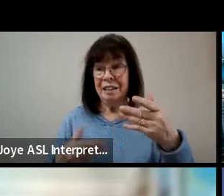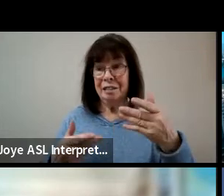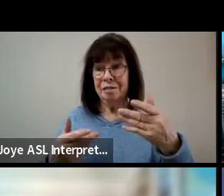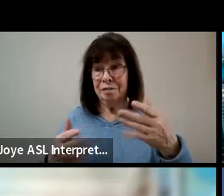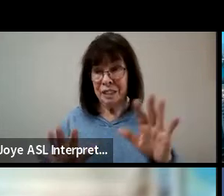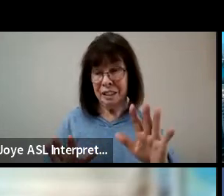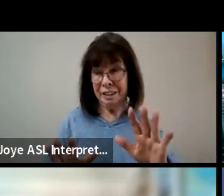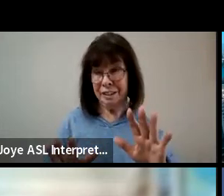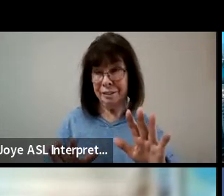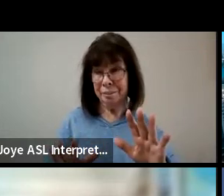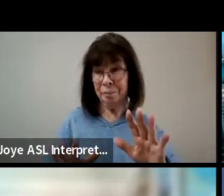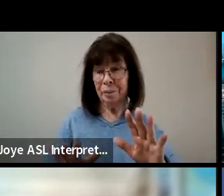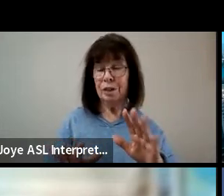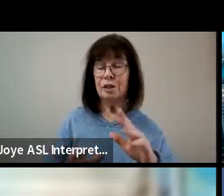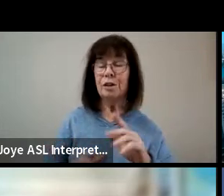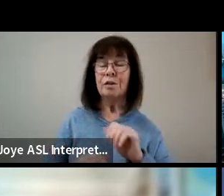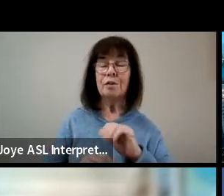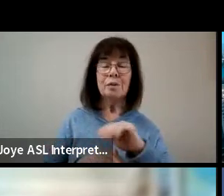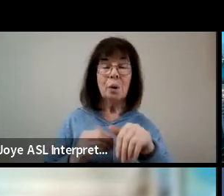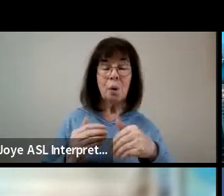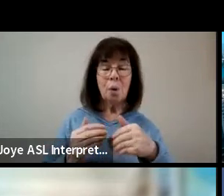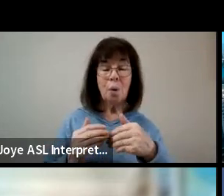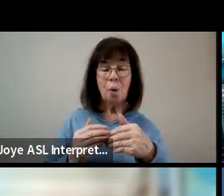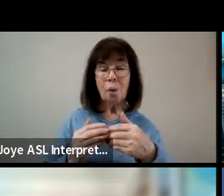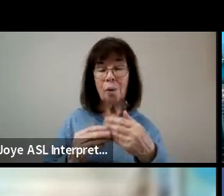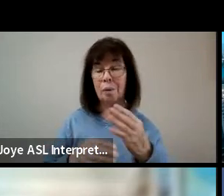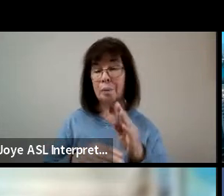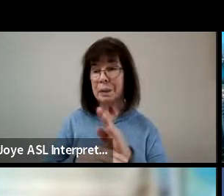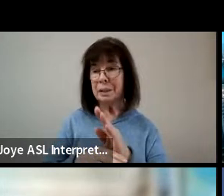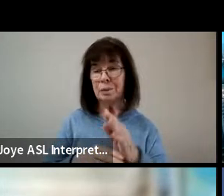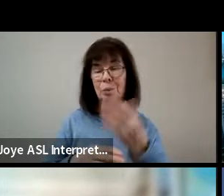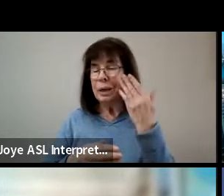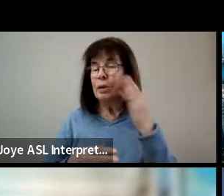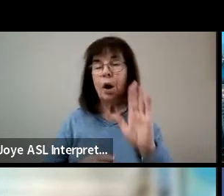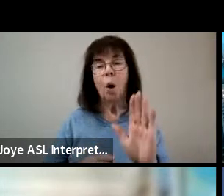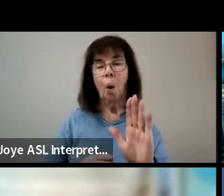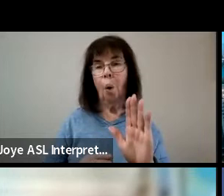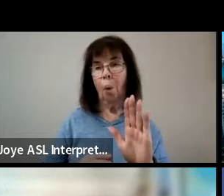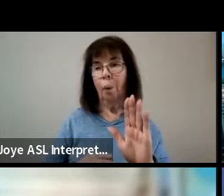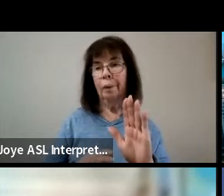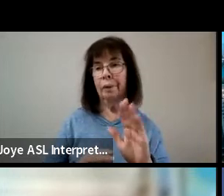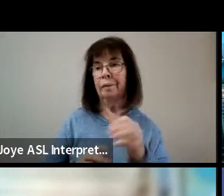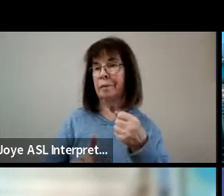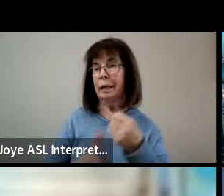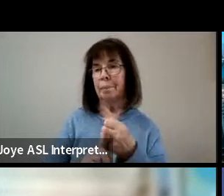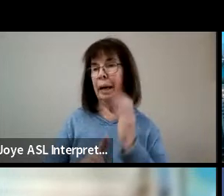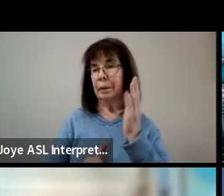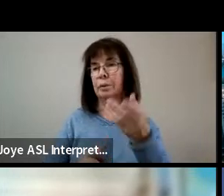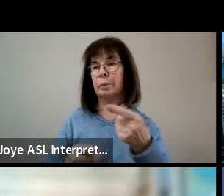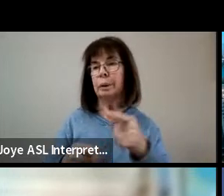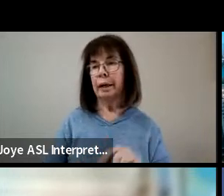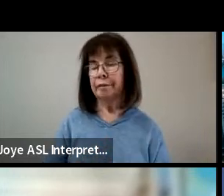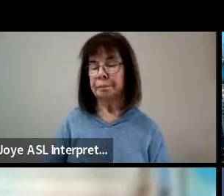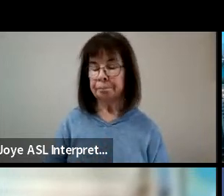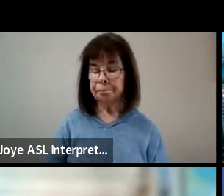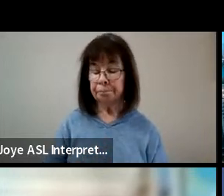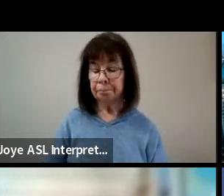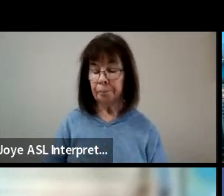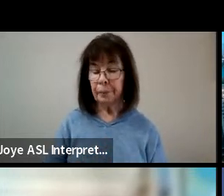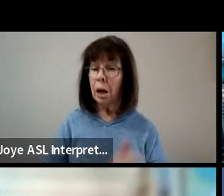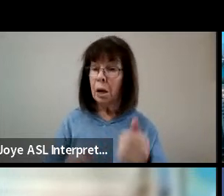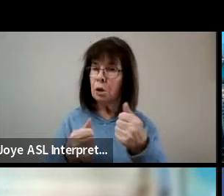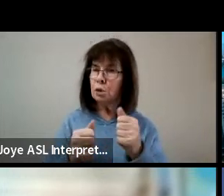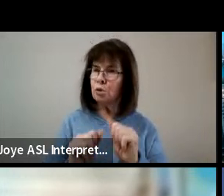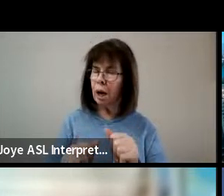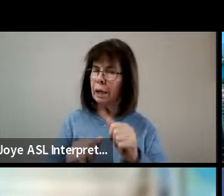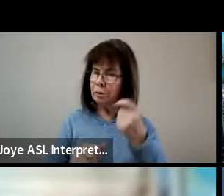whole commercialization, we don't know exactly what impact that's going to have. So we've been kind of just trying to understand what